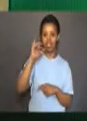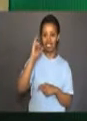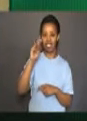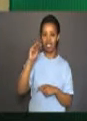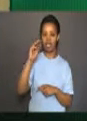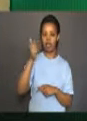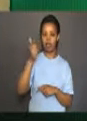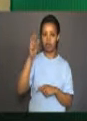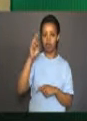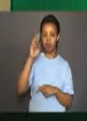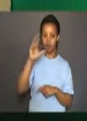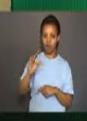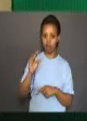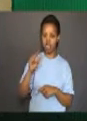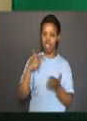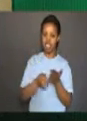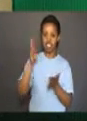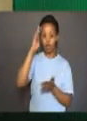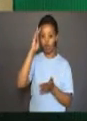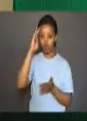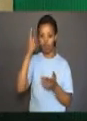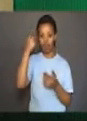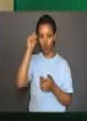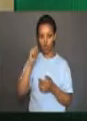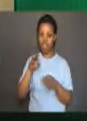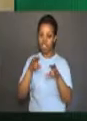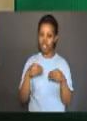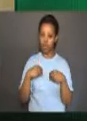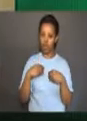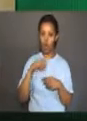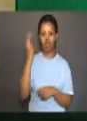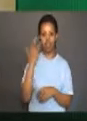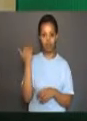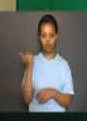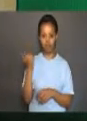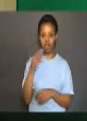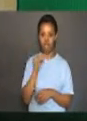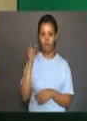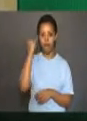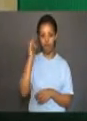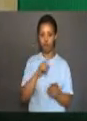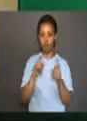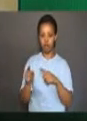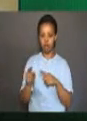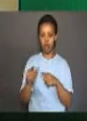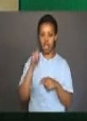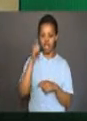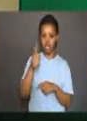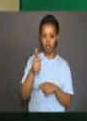who had read Buffon's theory, used his ideas to